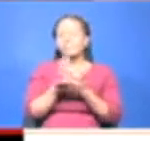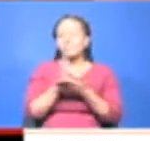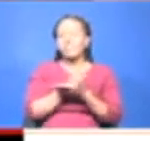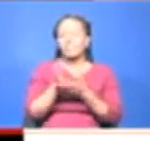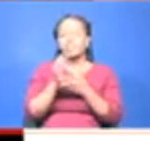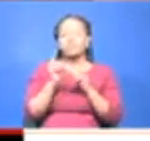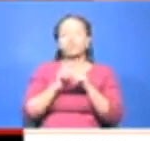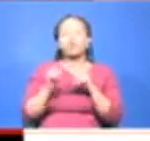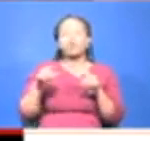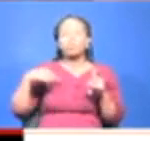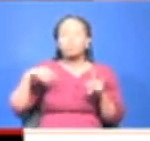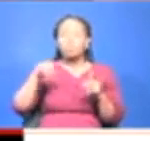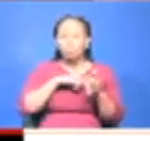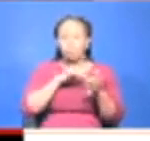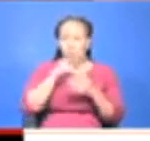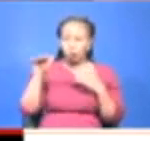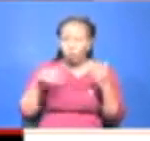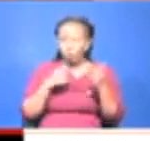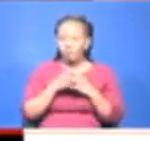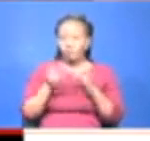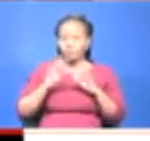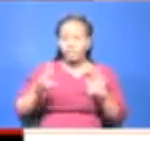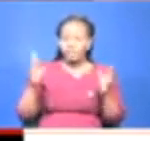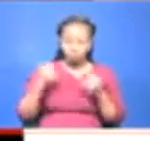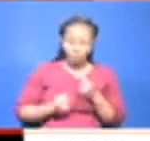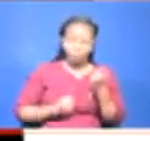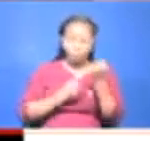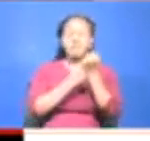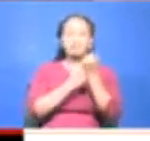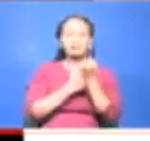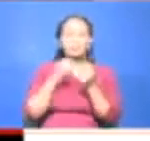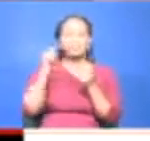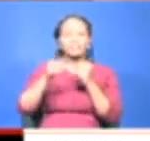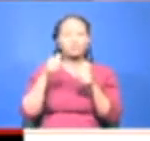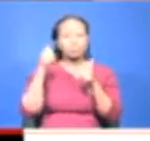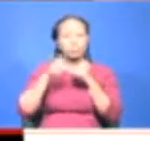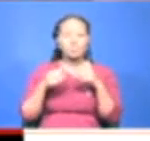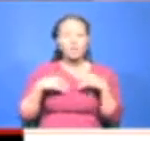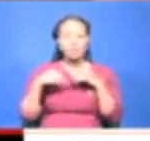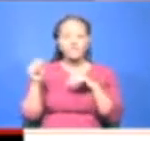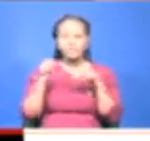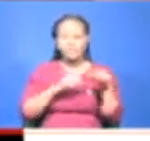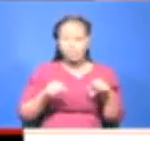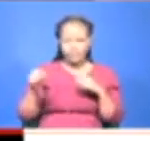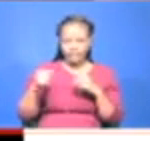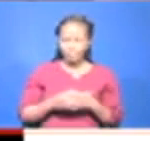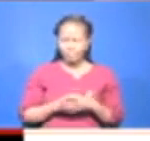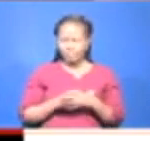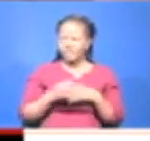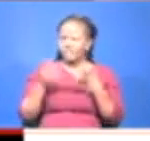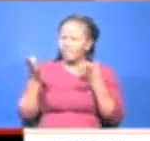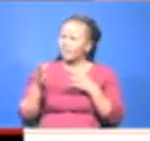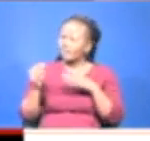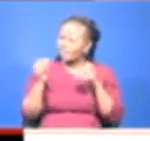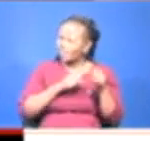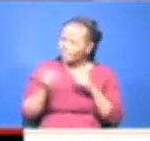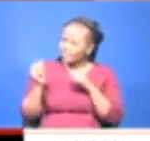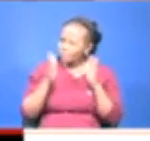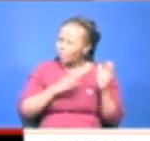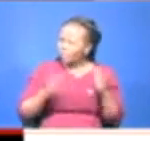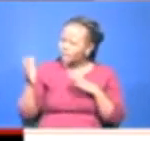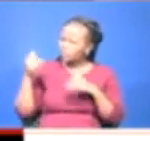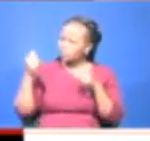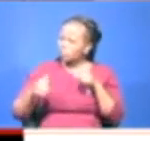us are also duty bound to come in and support that. But we need that sort of infrastructure. Mm-hmm. In addition. And what kind of infrastructure would you be looking at?